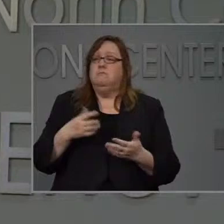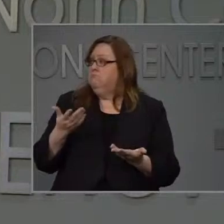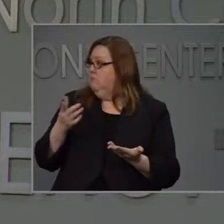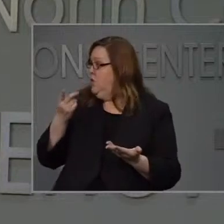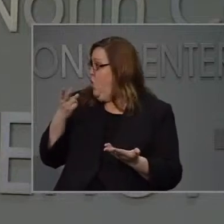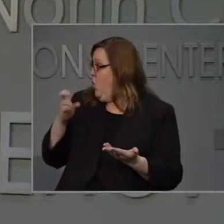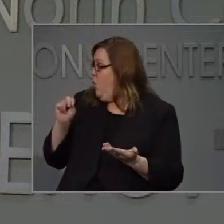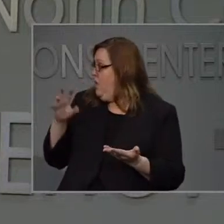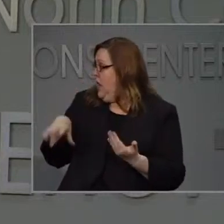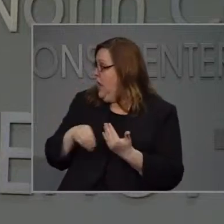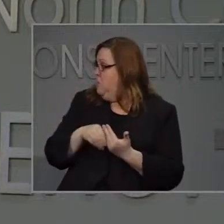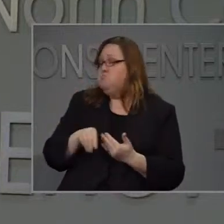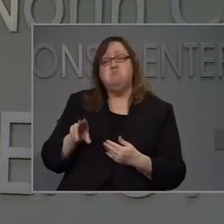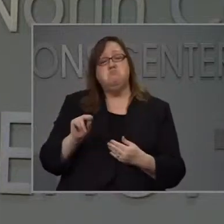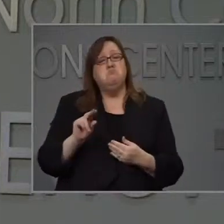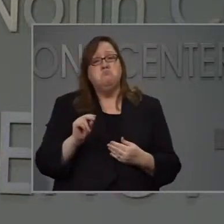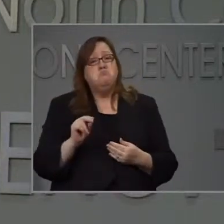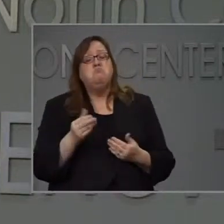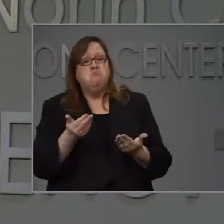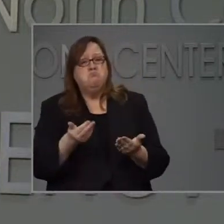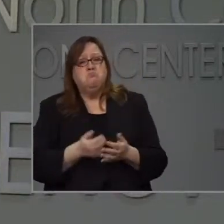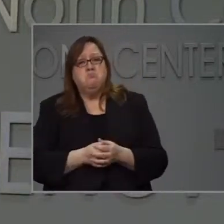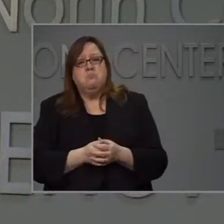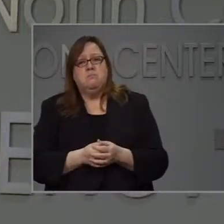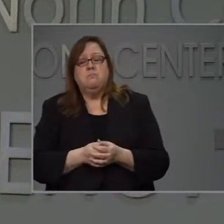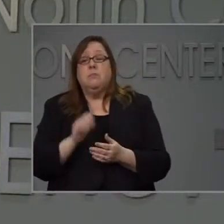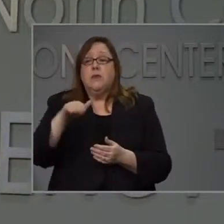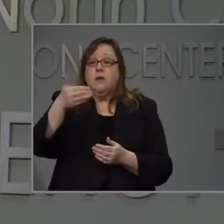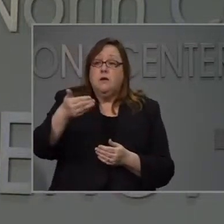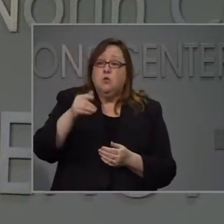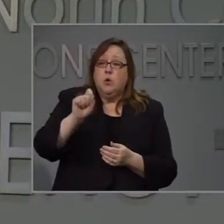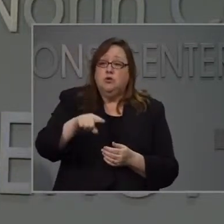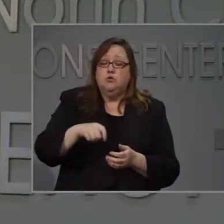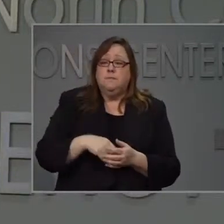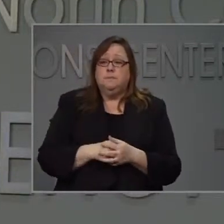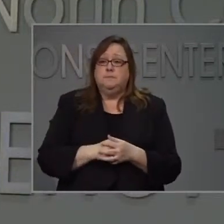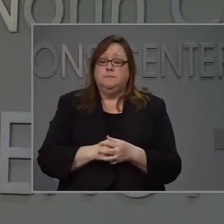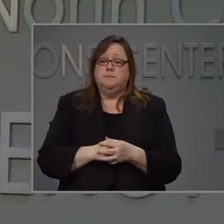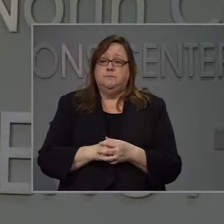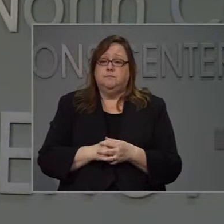anything to add to that? Okay. Next question, please.